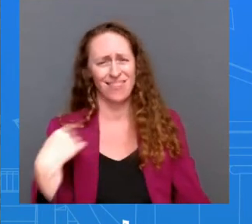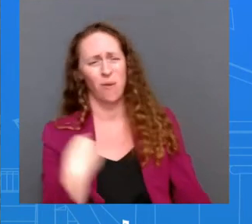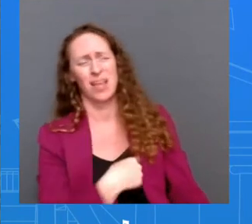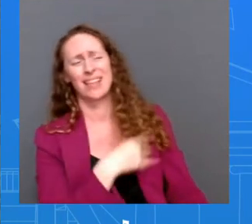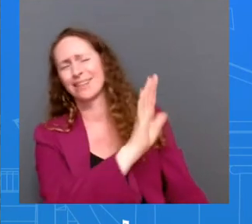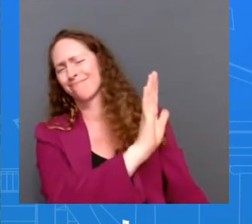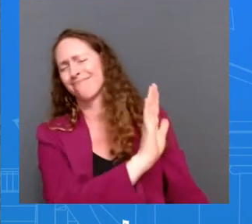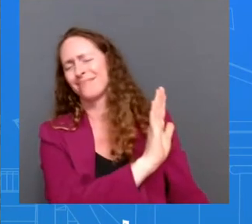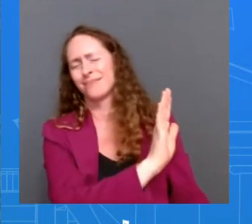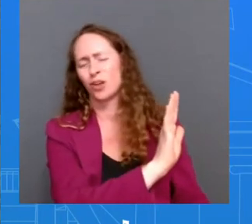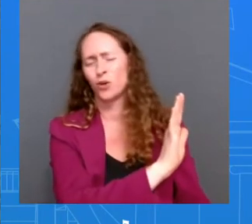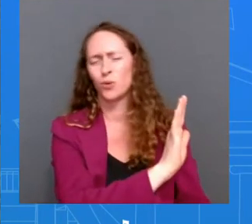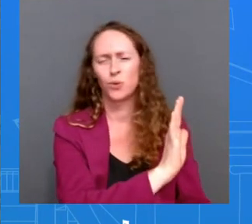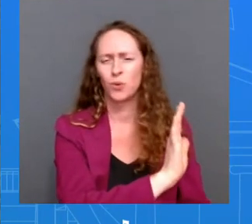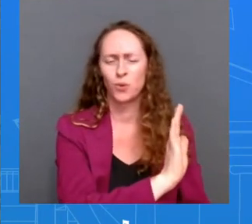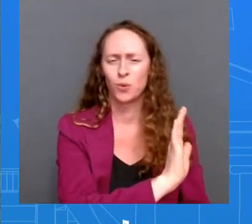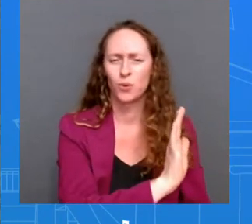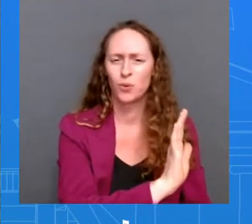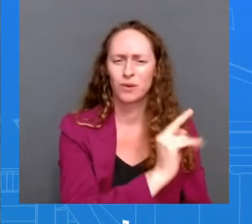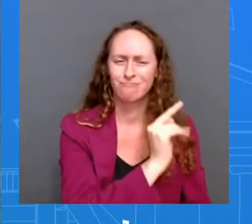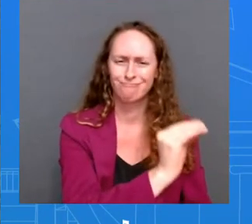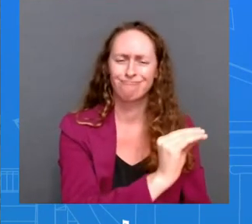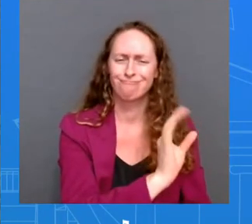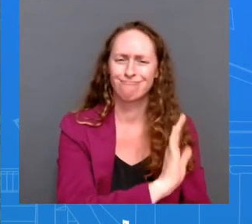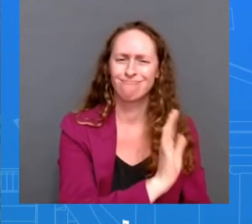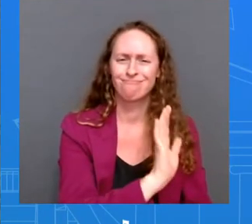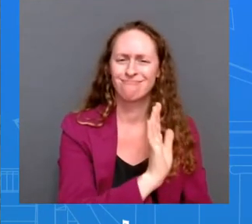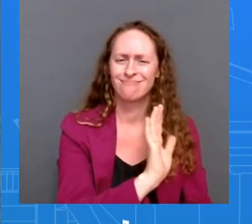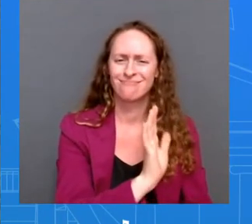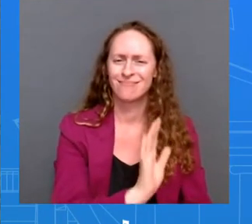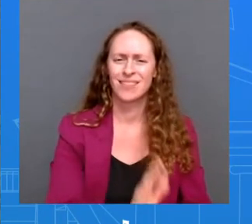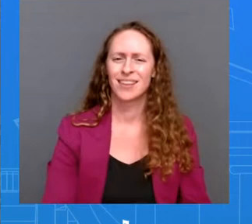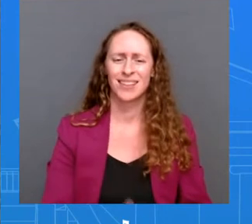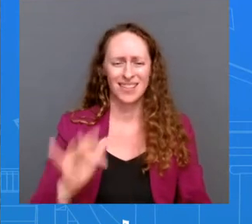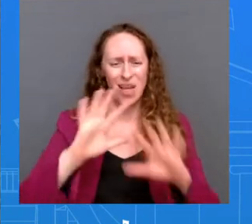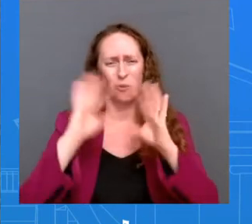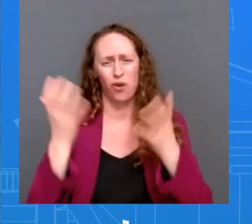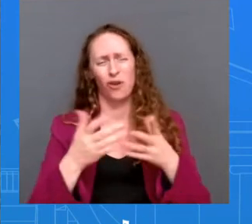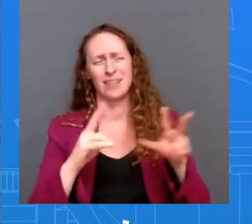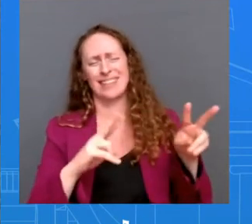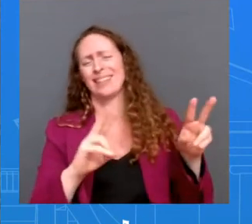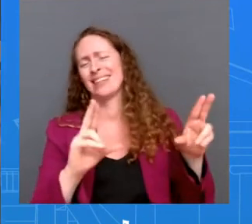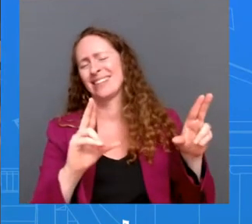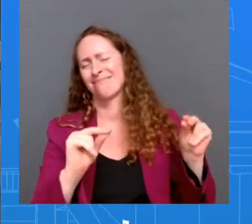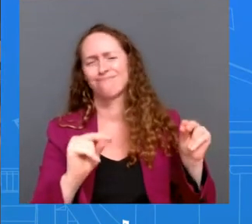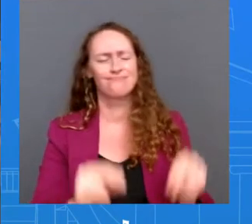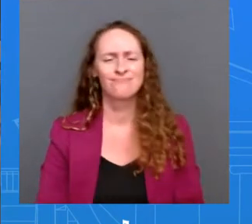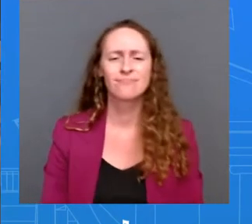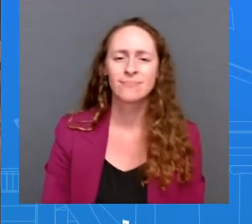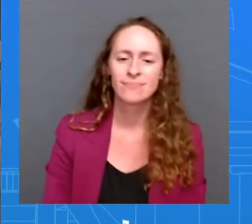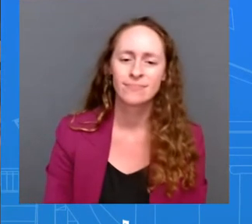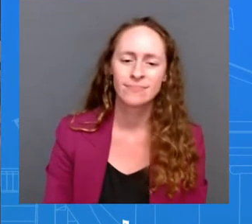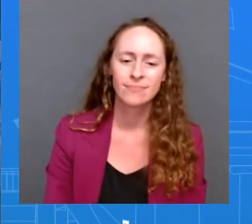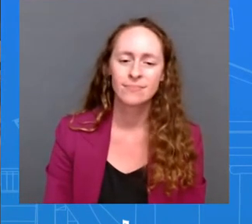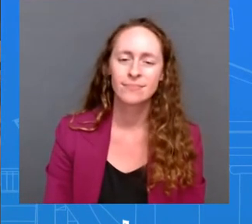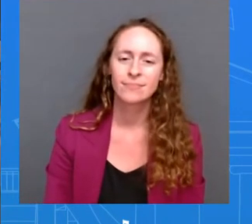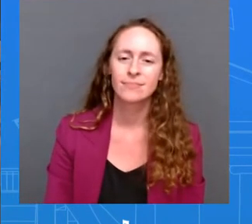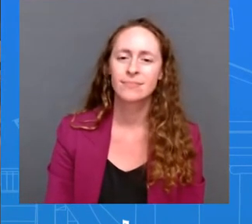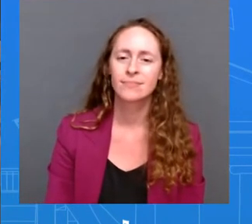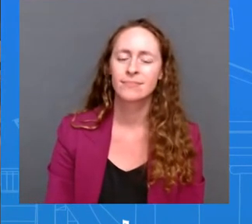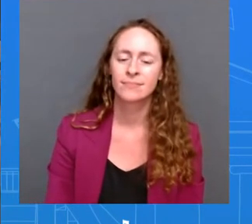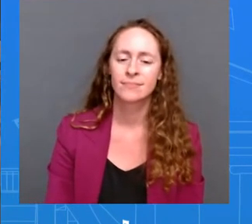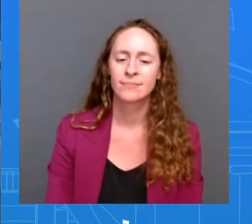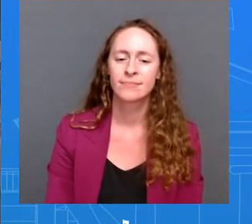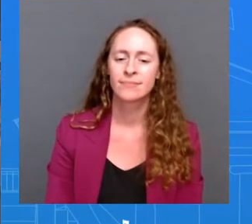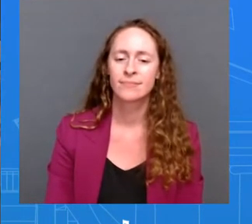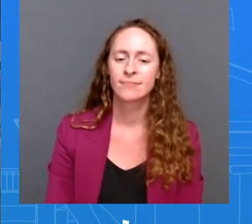will reject it as well. Talk between President Biden and Xi, there were indications that a meeting between between